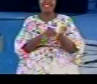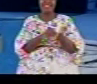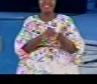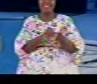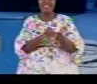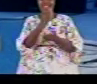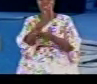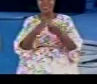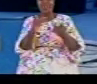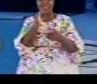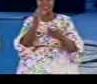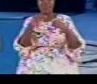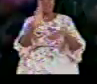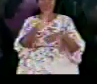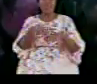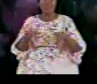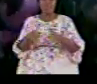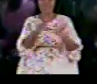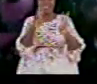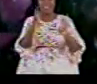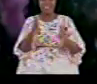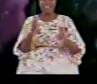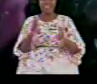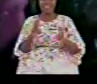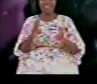Something is coming your way.